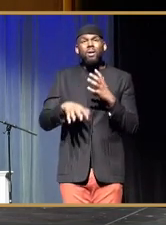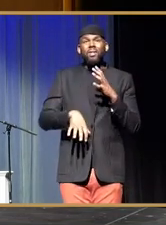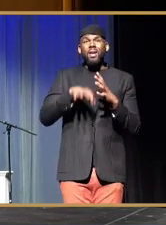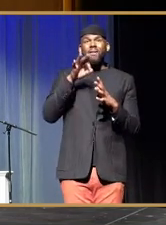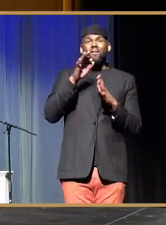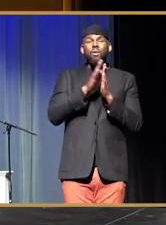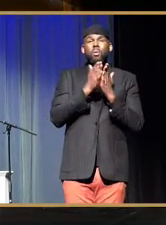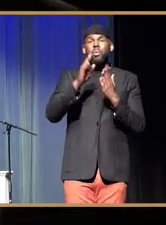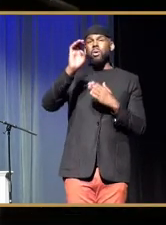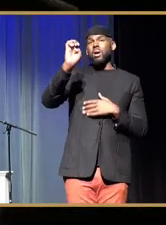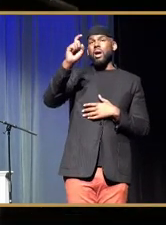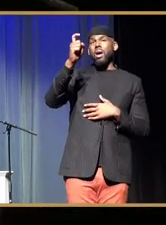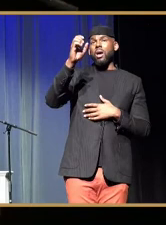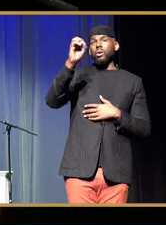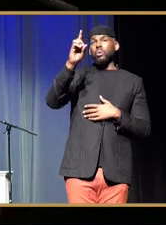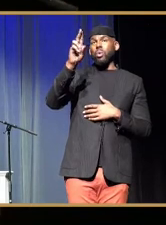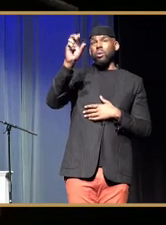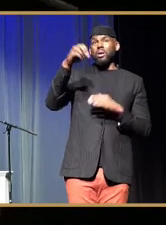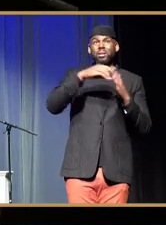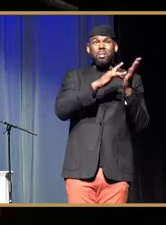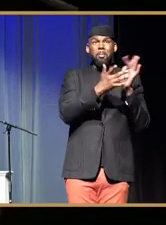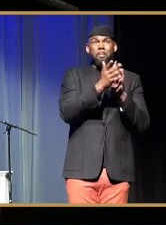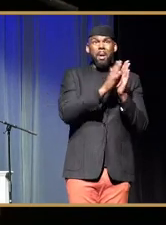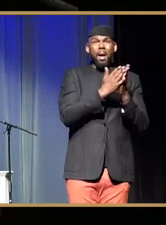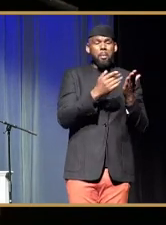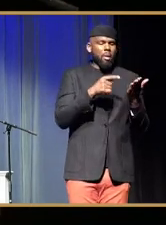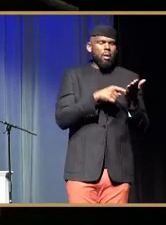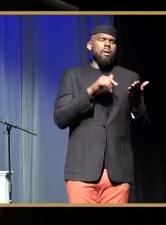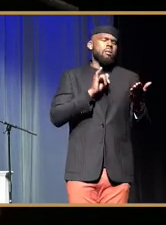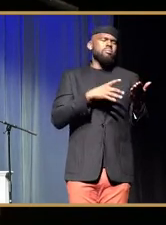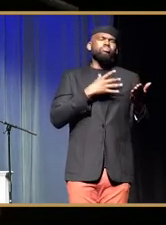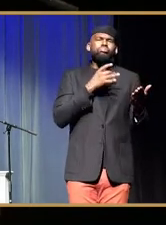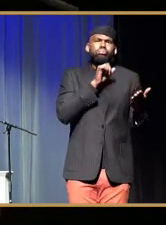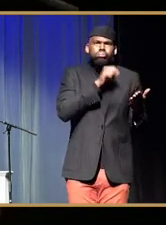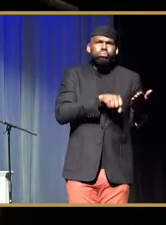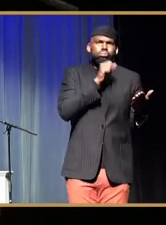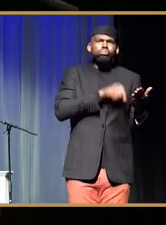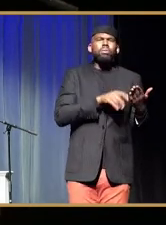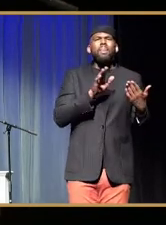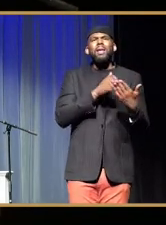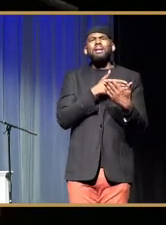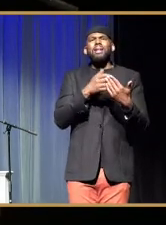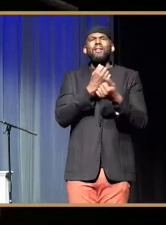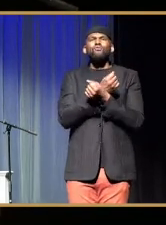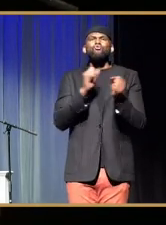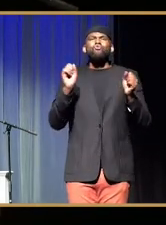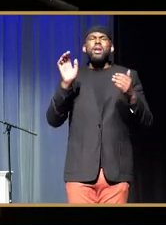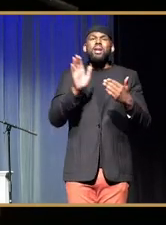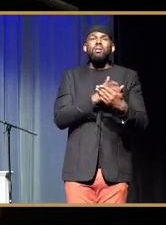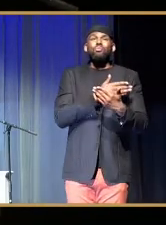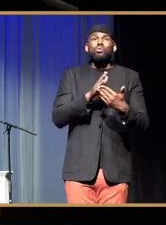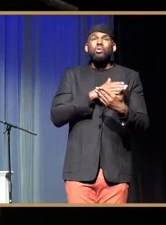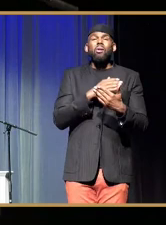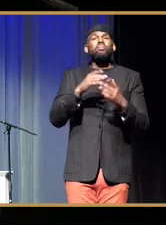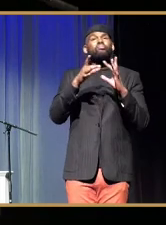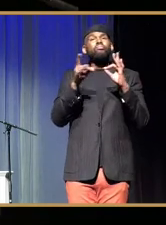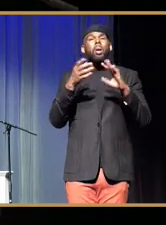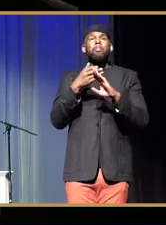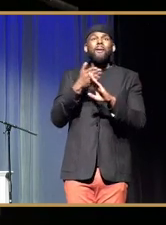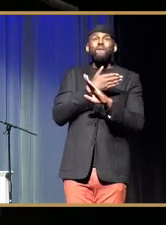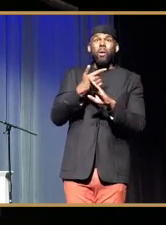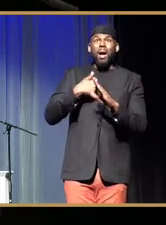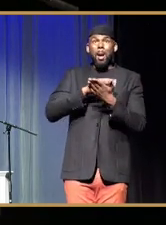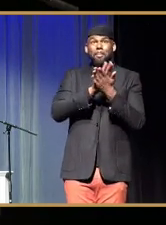of Exodus so appealing and why they sang freedom songs with the refrain, "And before I'd be a slave, I'd